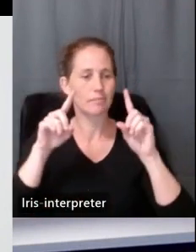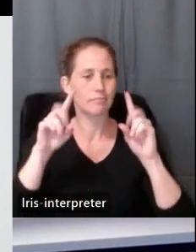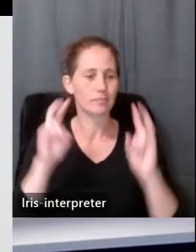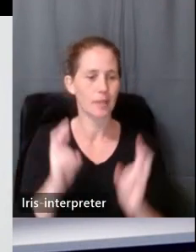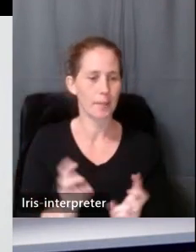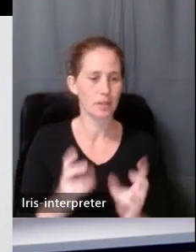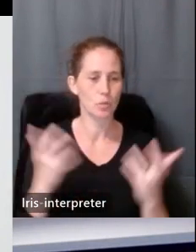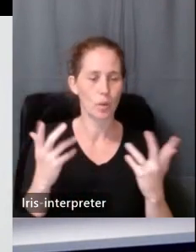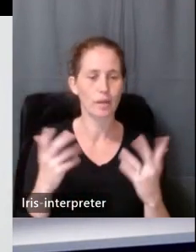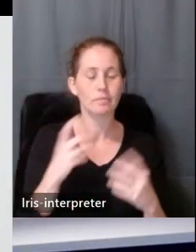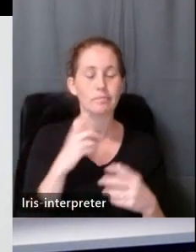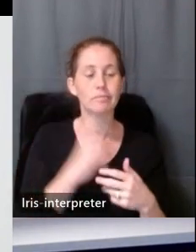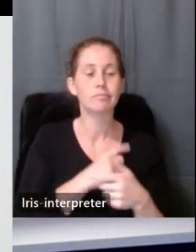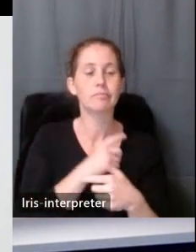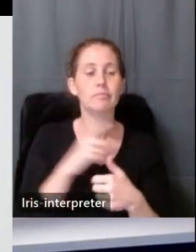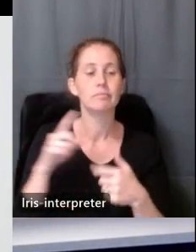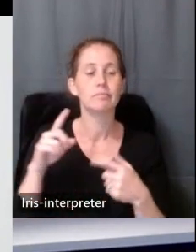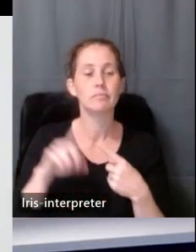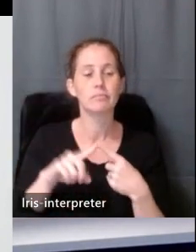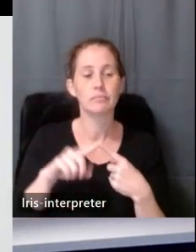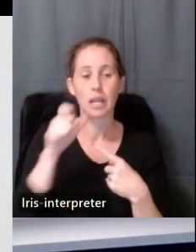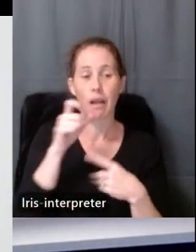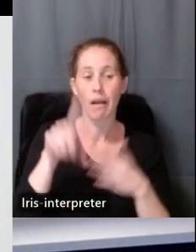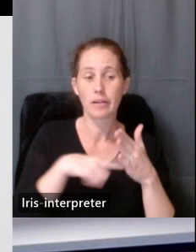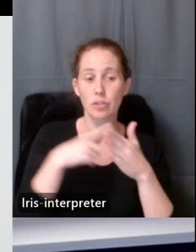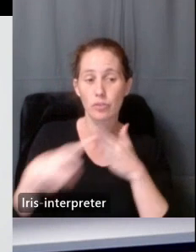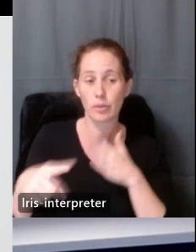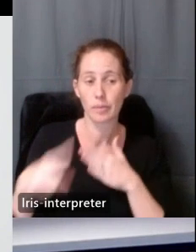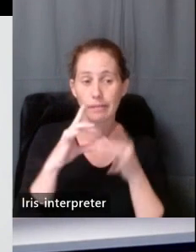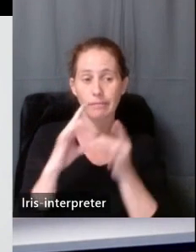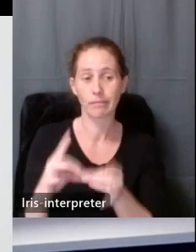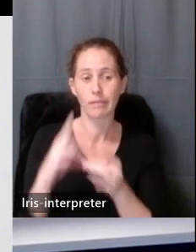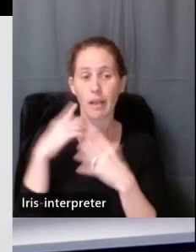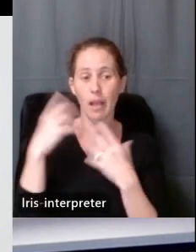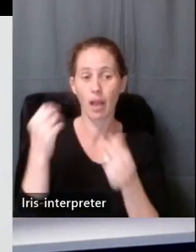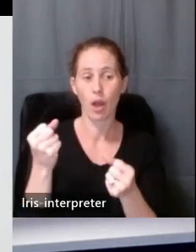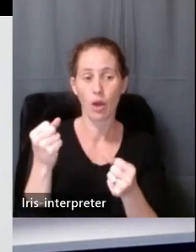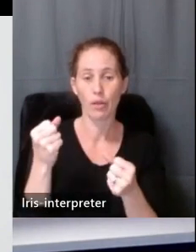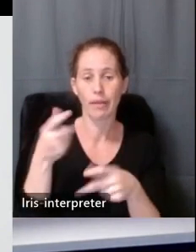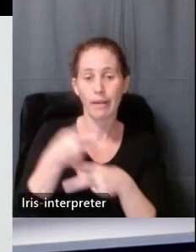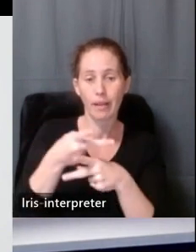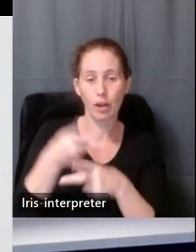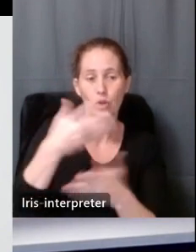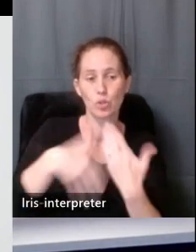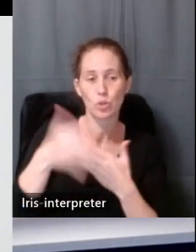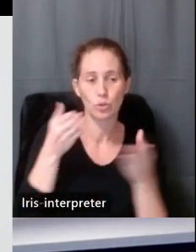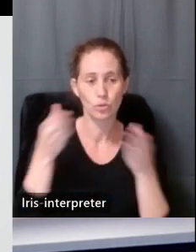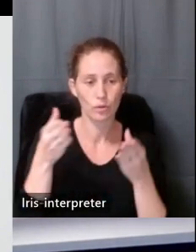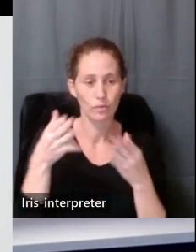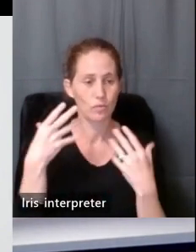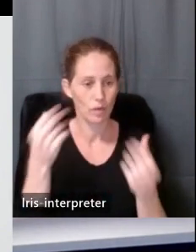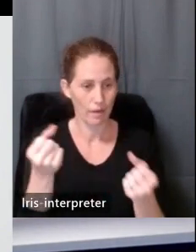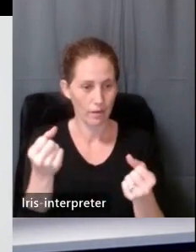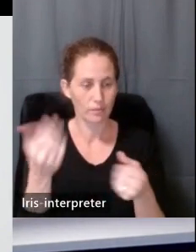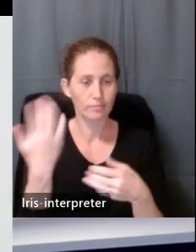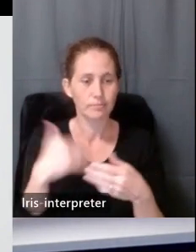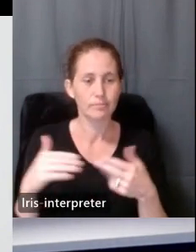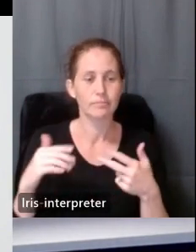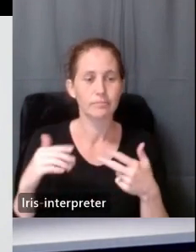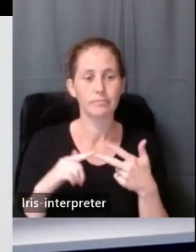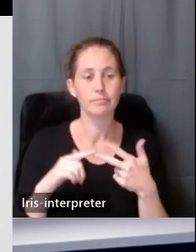are number one, non-discrimination in healthcare, social services, and recovery. We're also going to talk